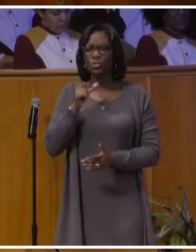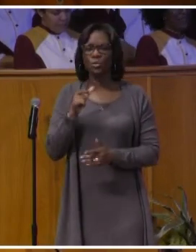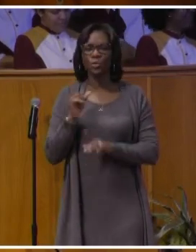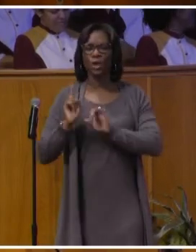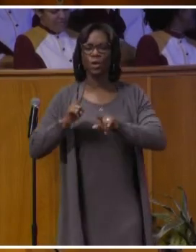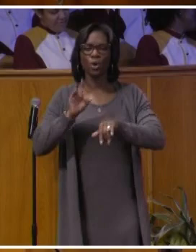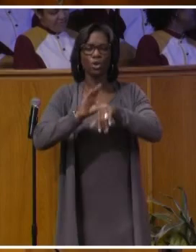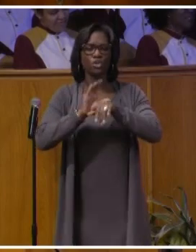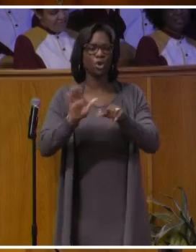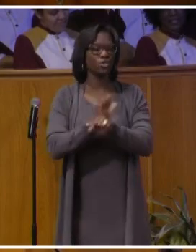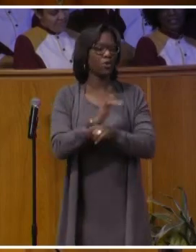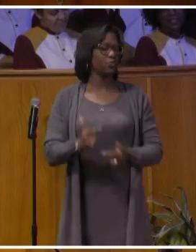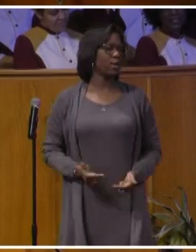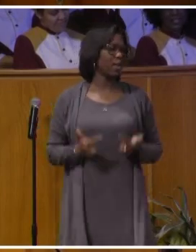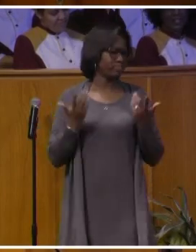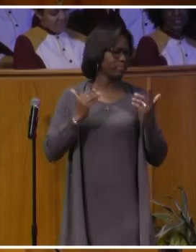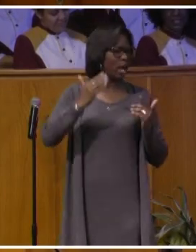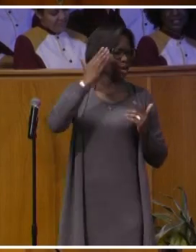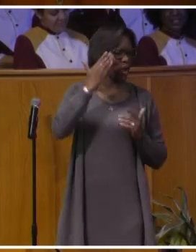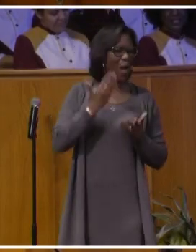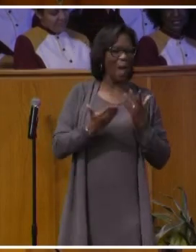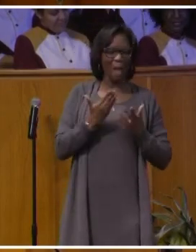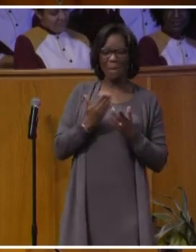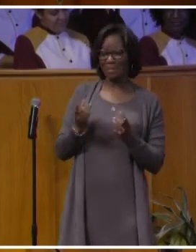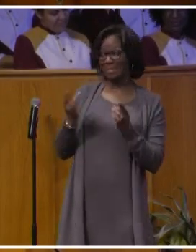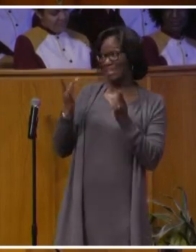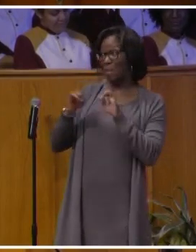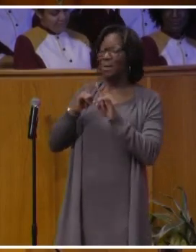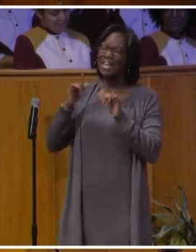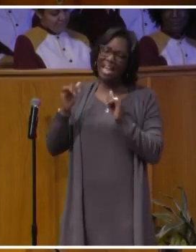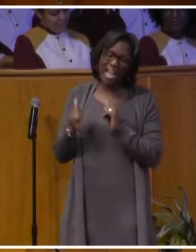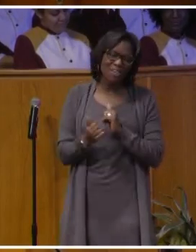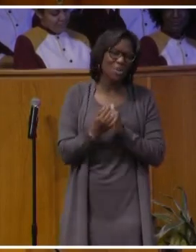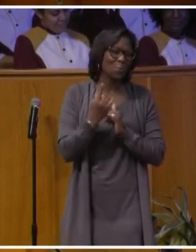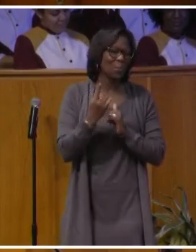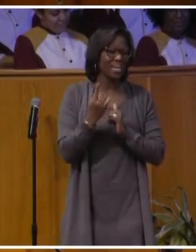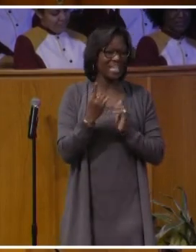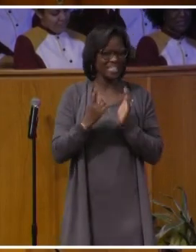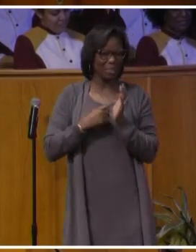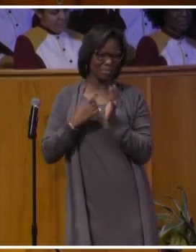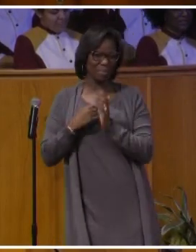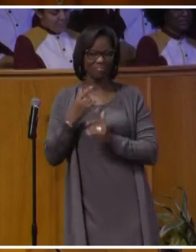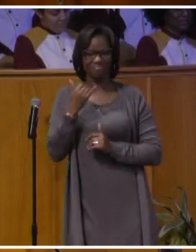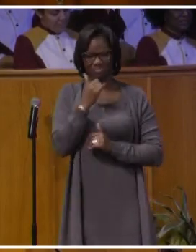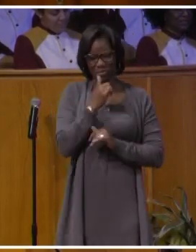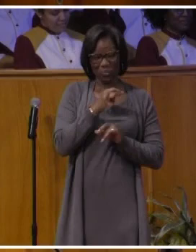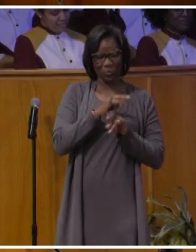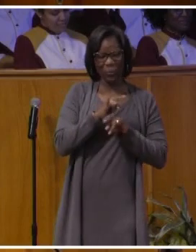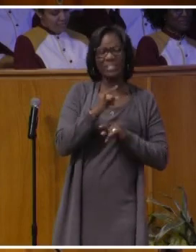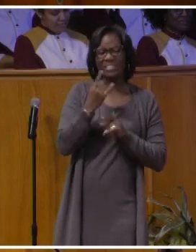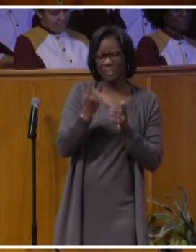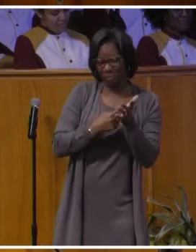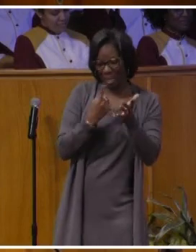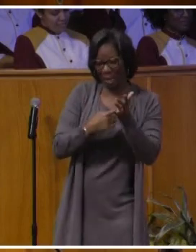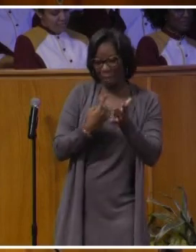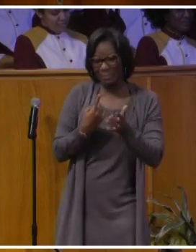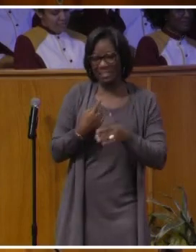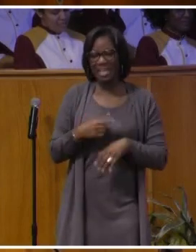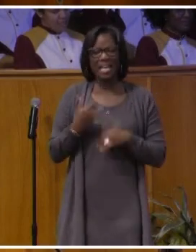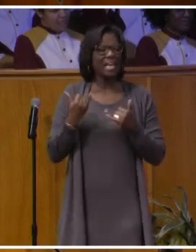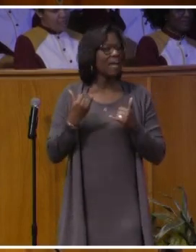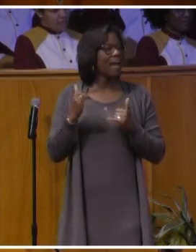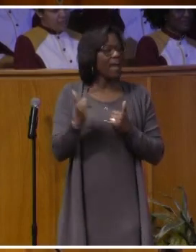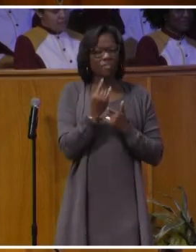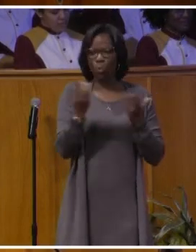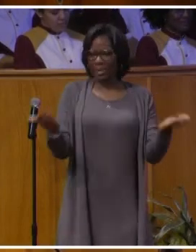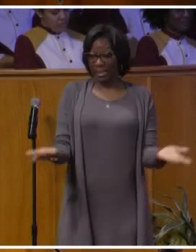whole life. And it may be cruel, but everybody plays the fool. Listen.